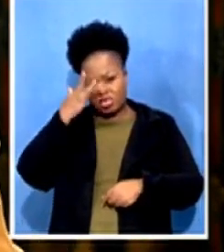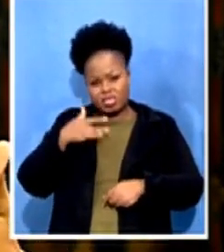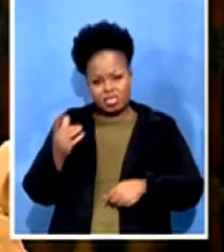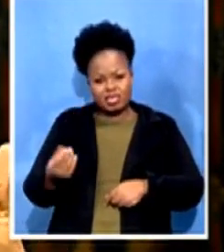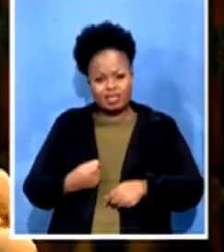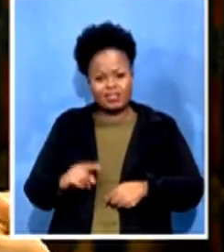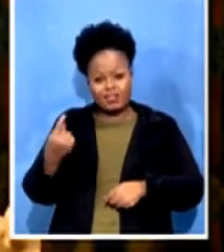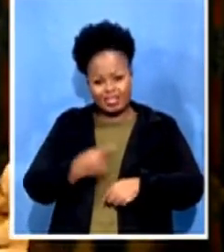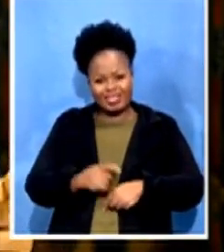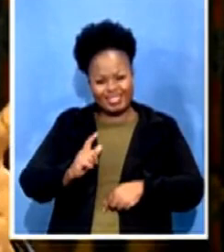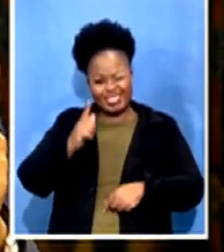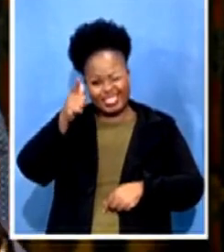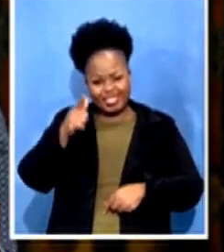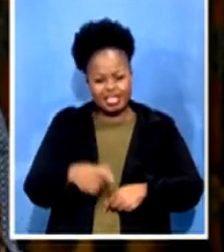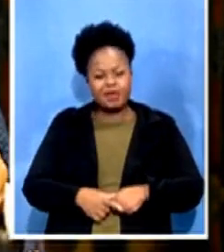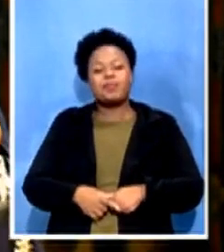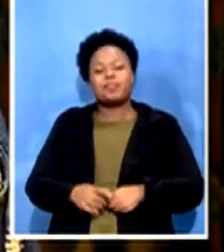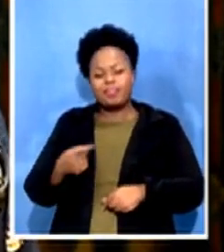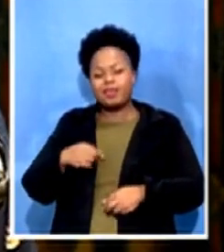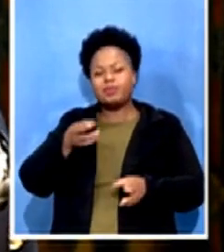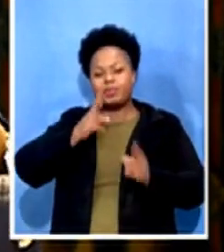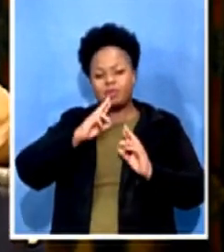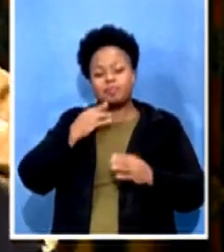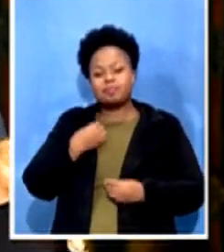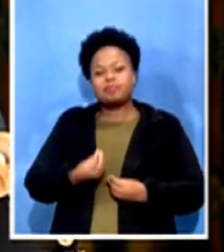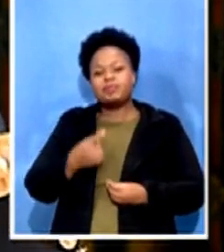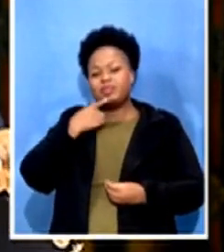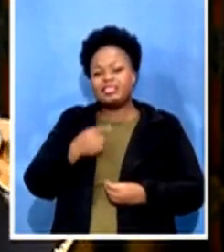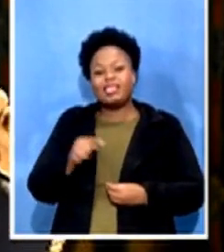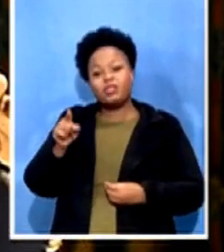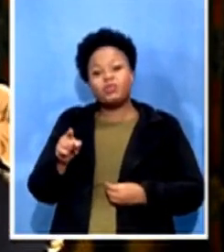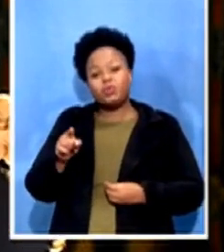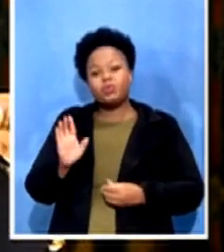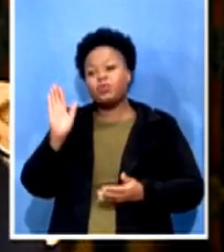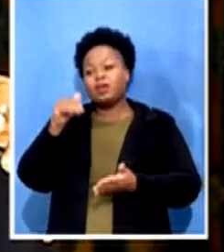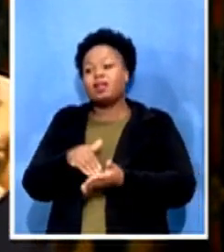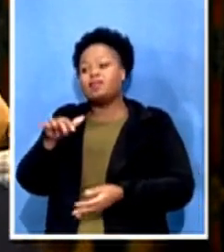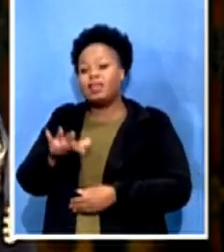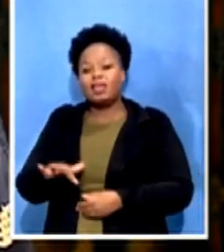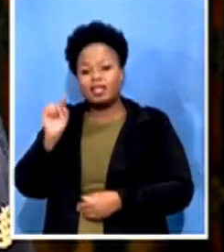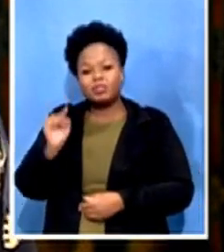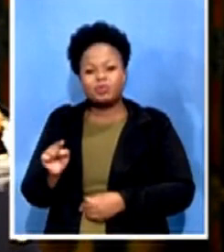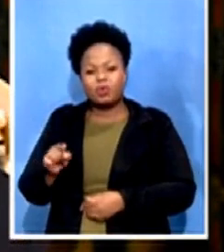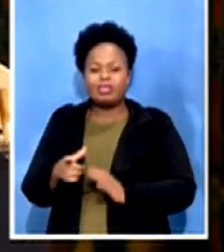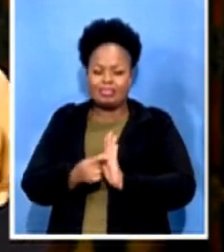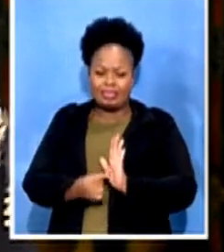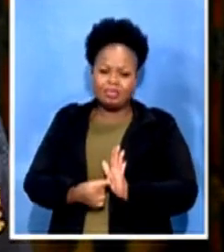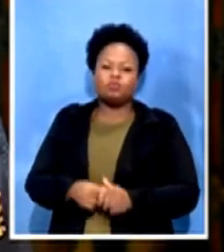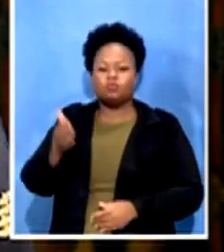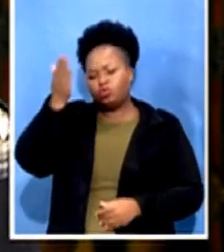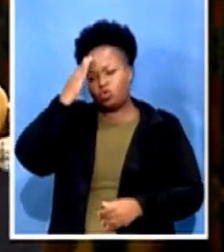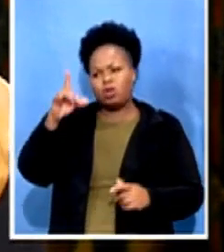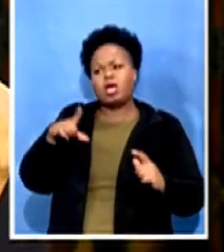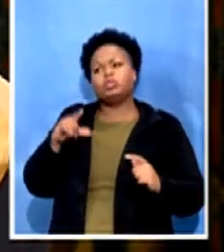a report to say and it tells you of the date. You will then know where you would have been with